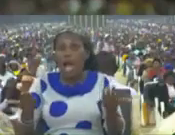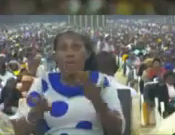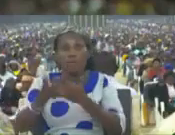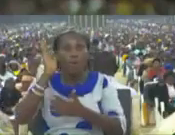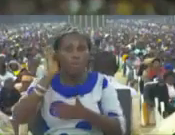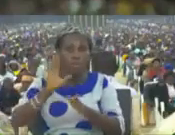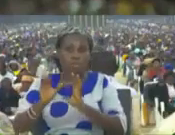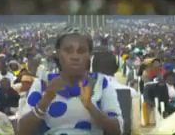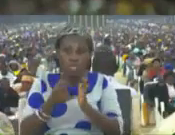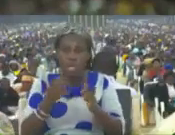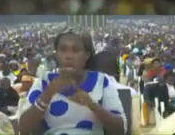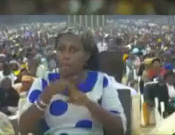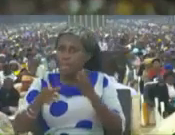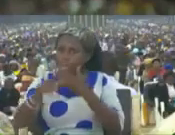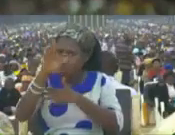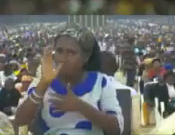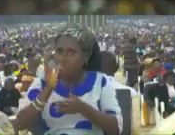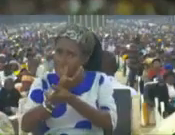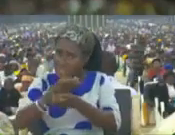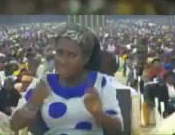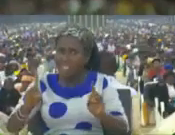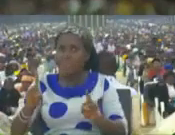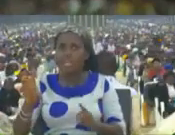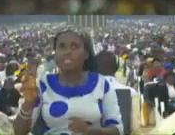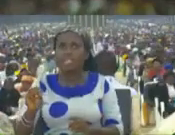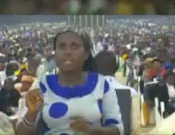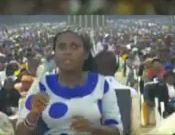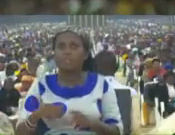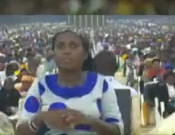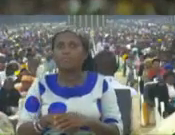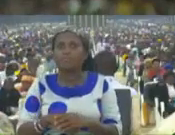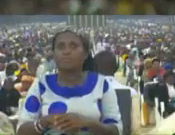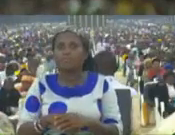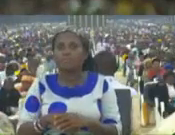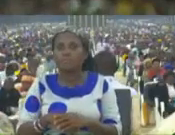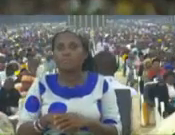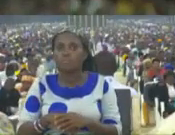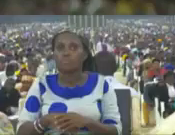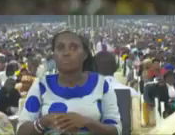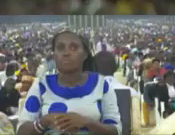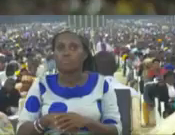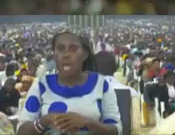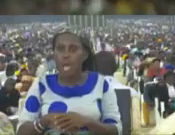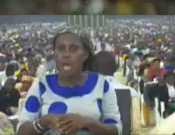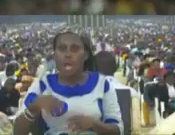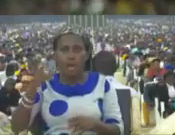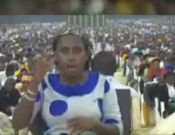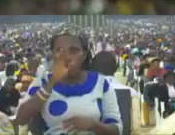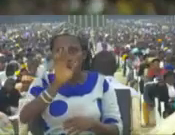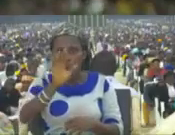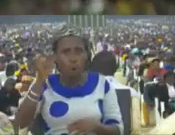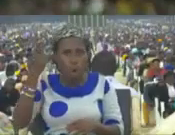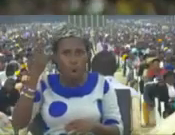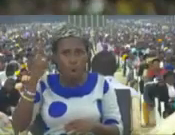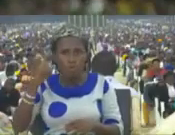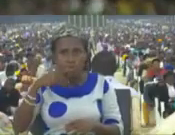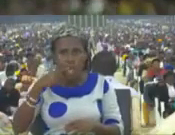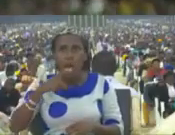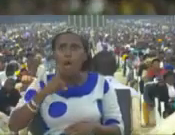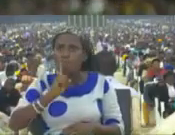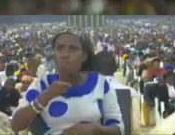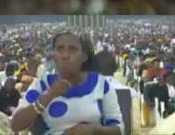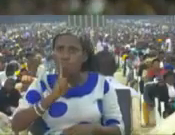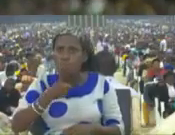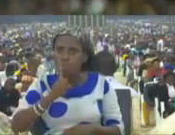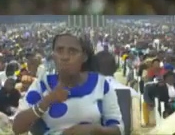but God did. Oh, he said, that's true. I don't know how I can get